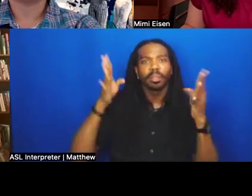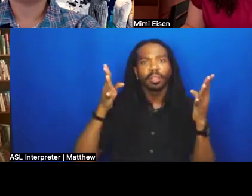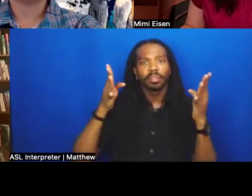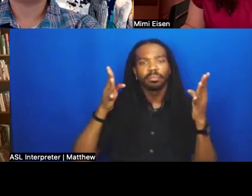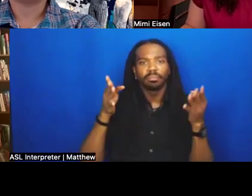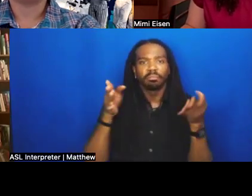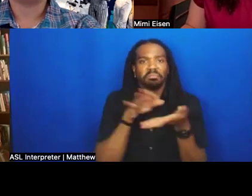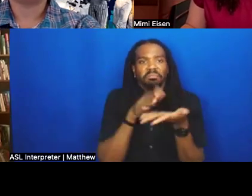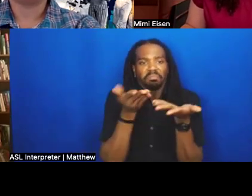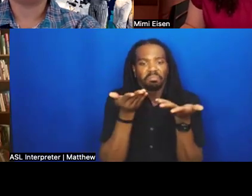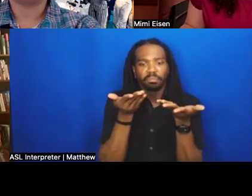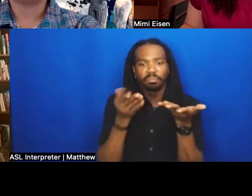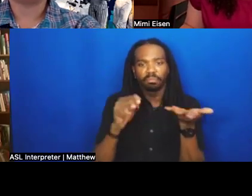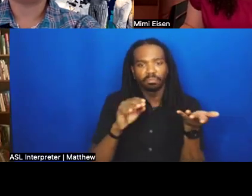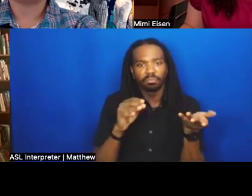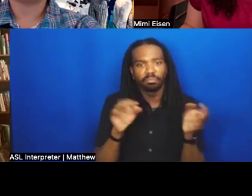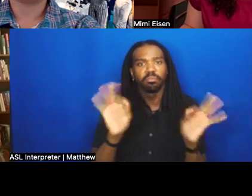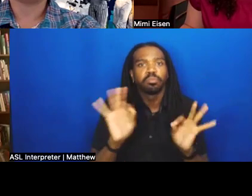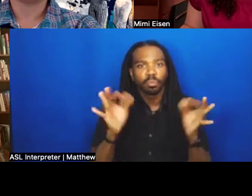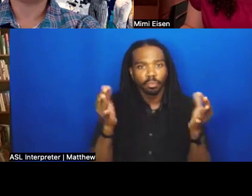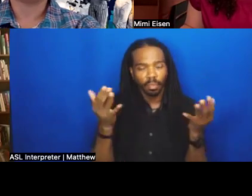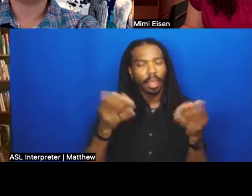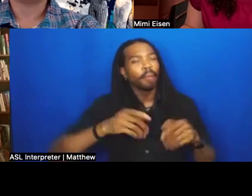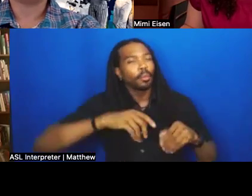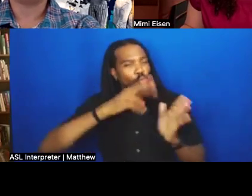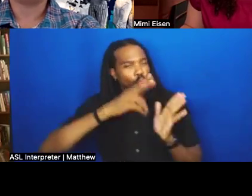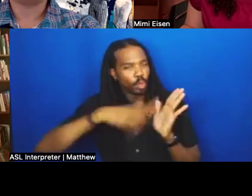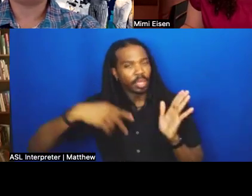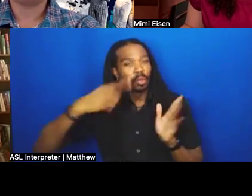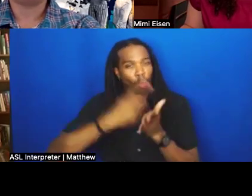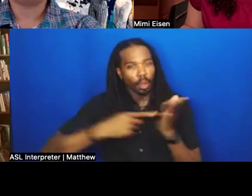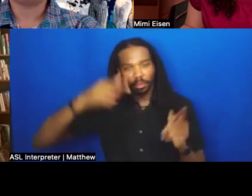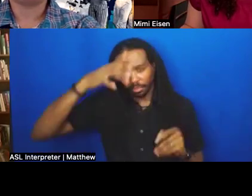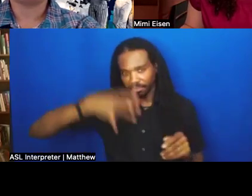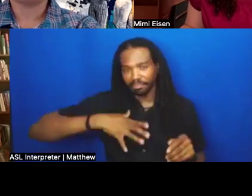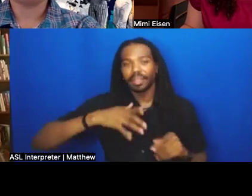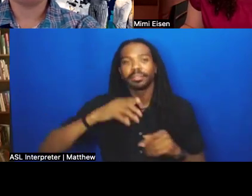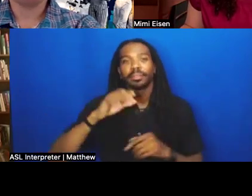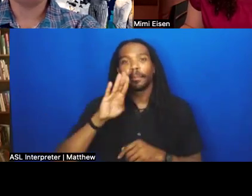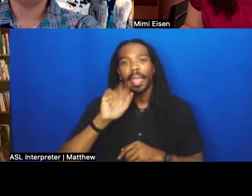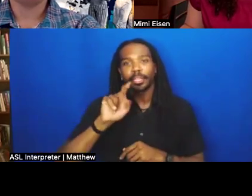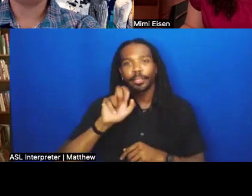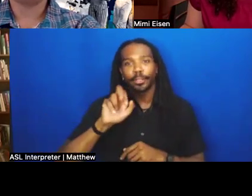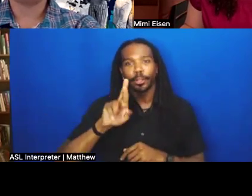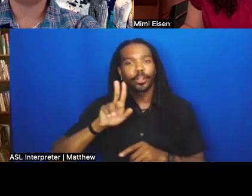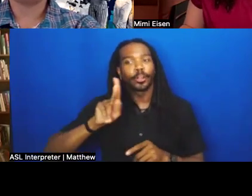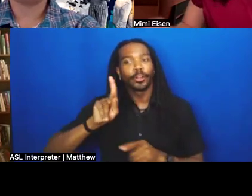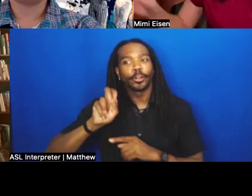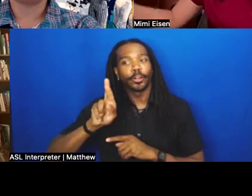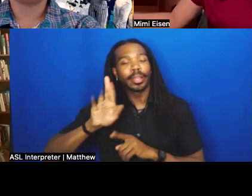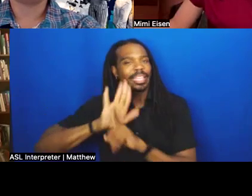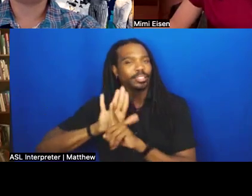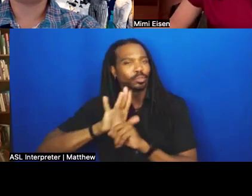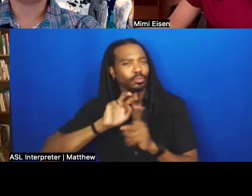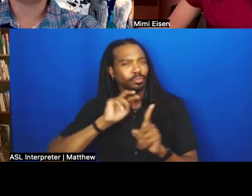quick section of Banneker's reply. Let me find it here. Okay, Banneker said,